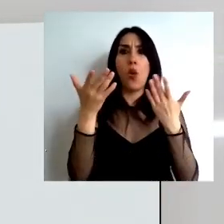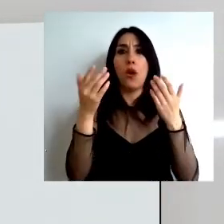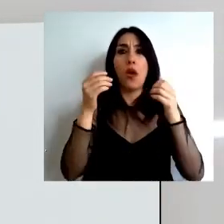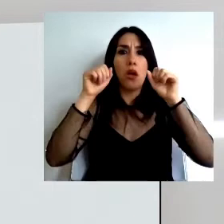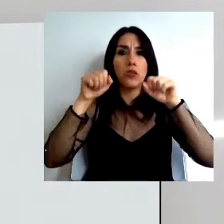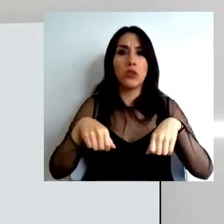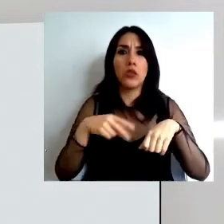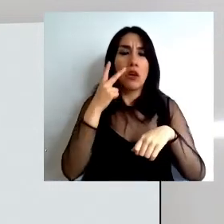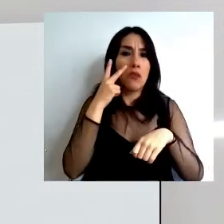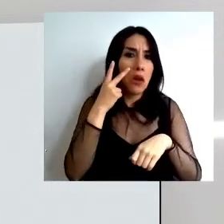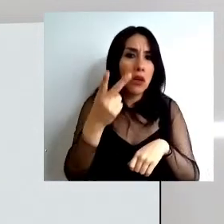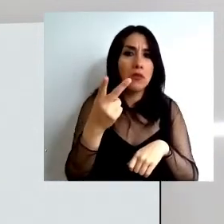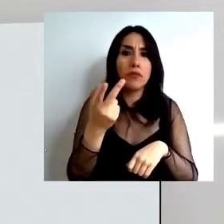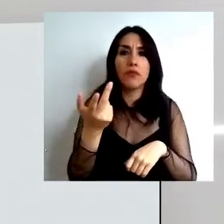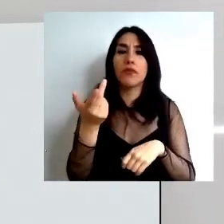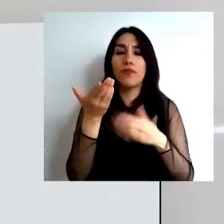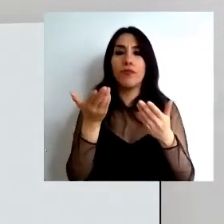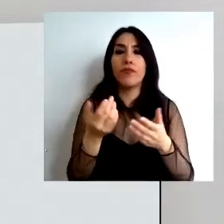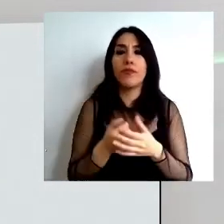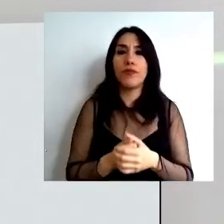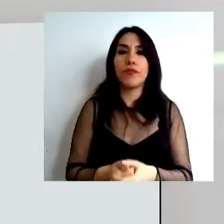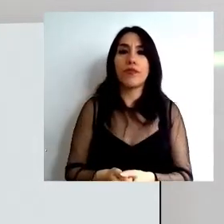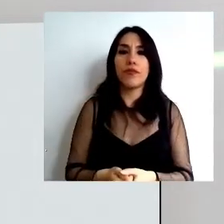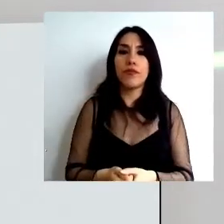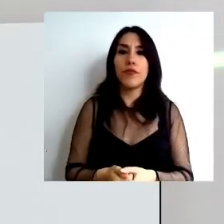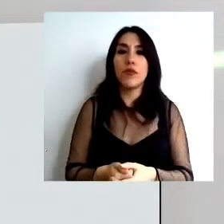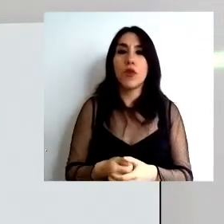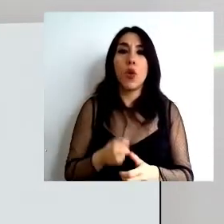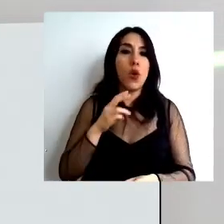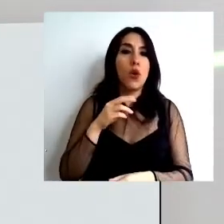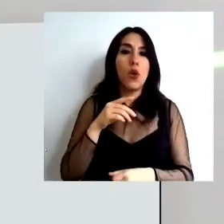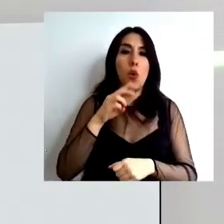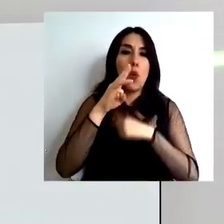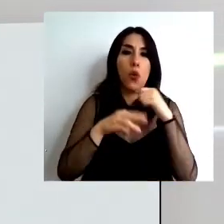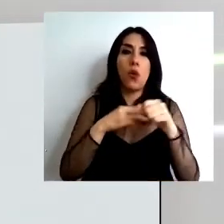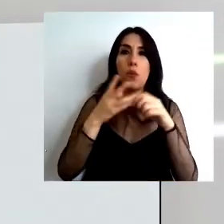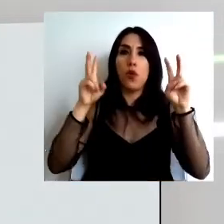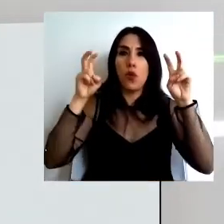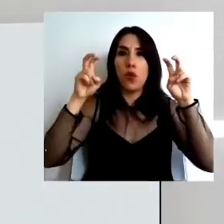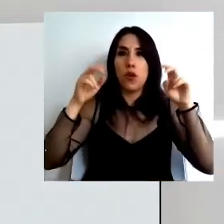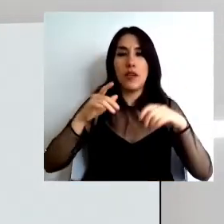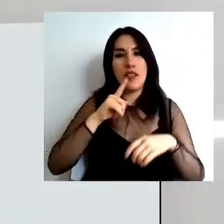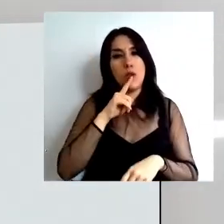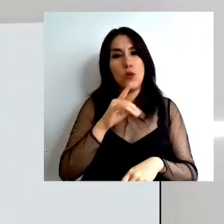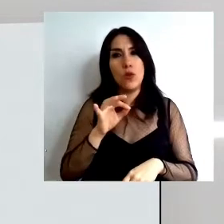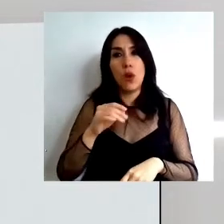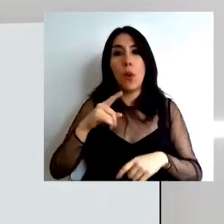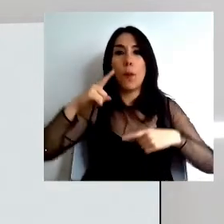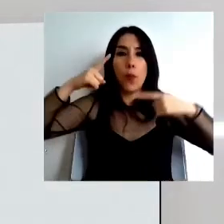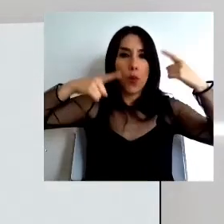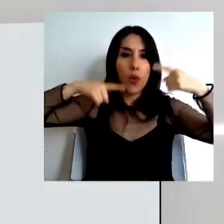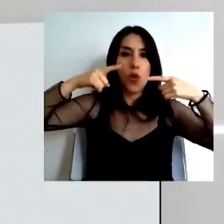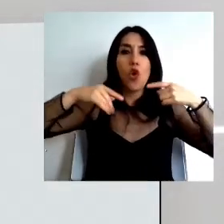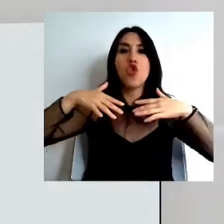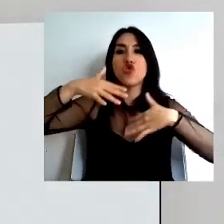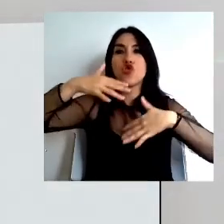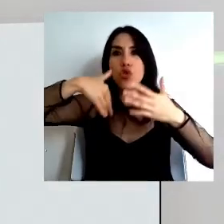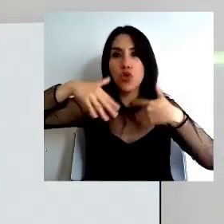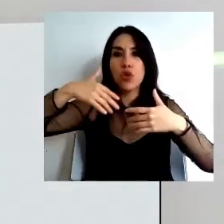this expertise. Yes. Is this your, And this is very important. This was very important for us. We looked for partners who are